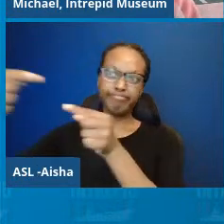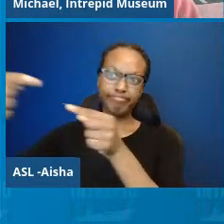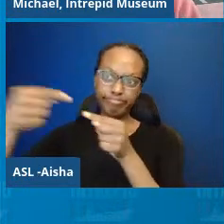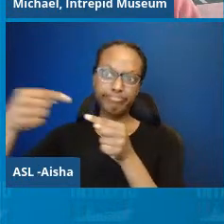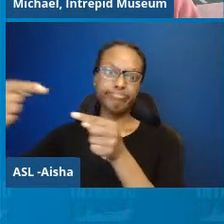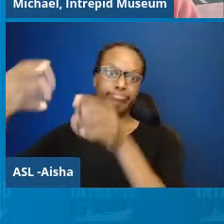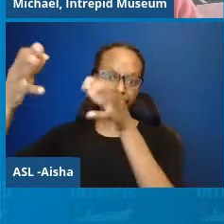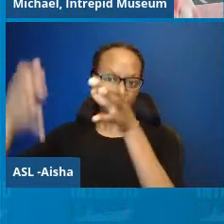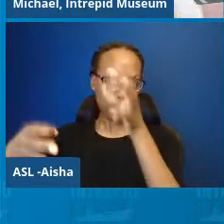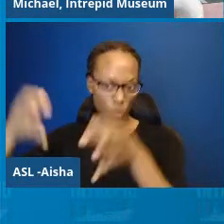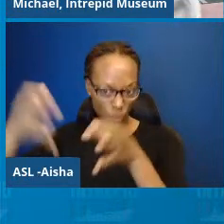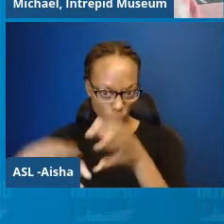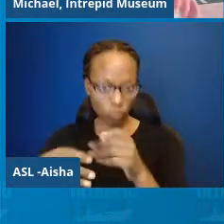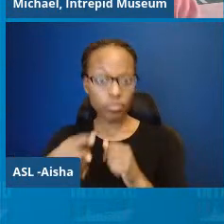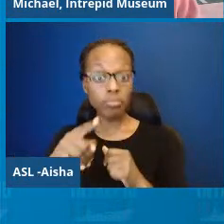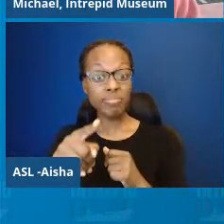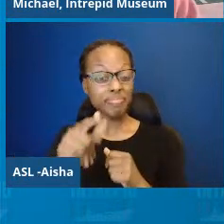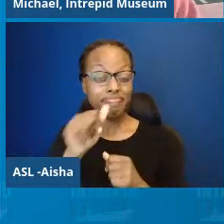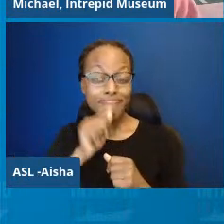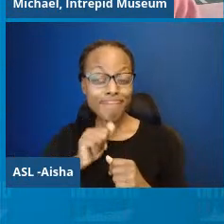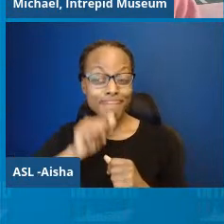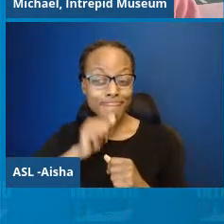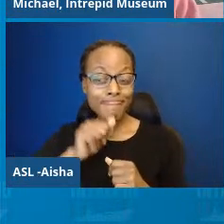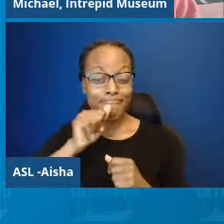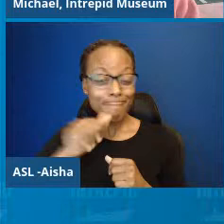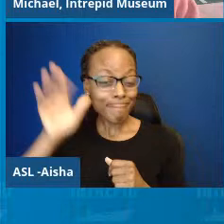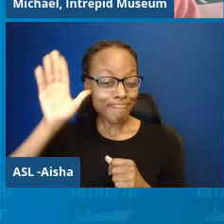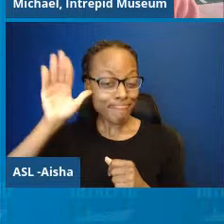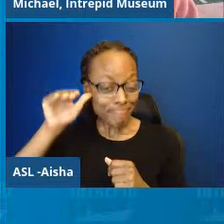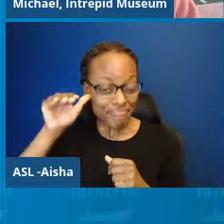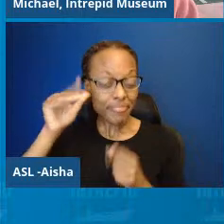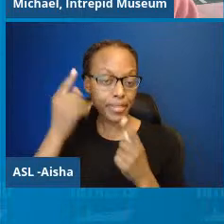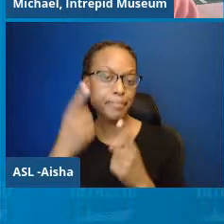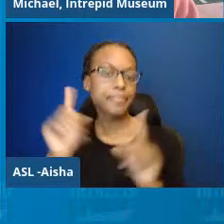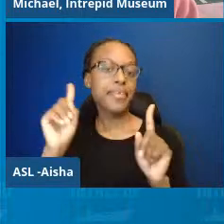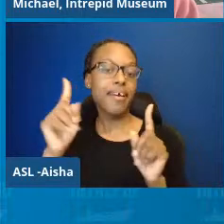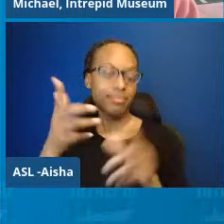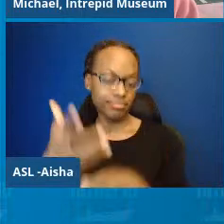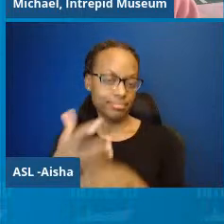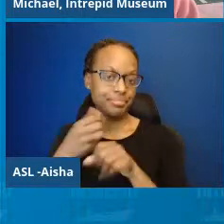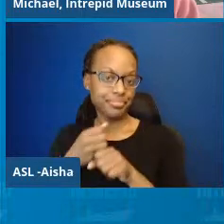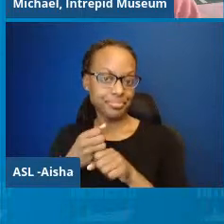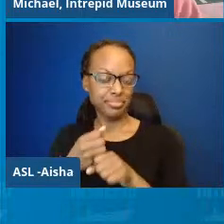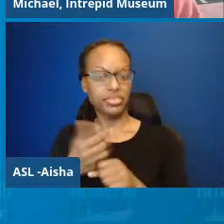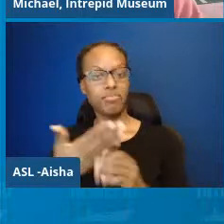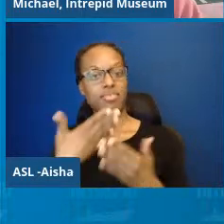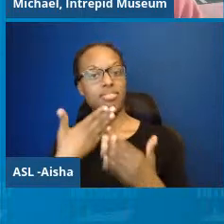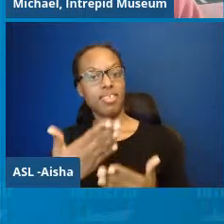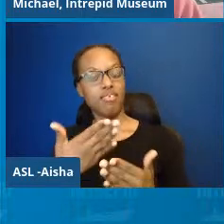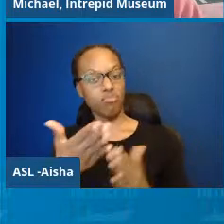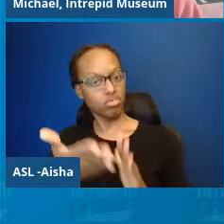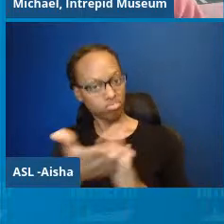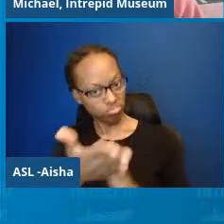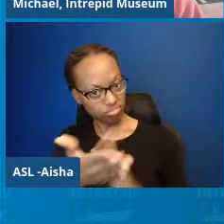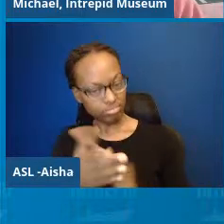very thankful for his brave heroism and dedication to social justice and making sure